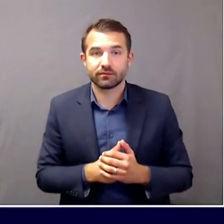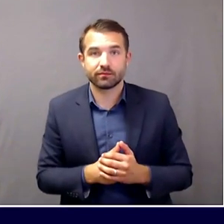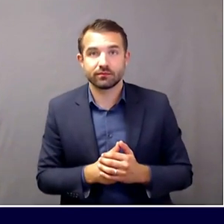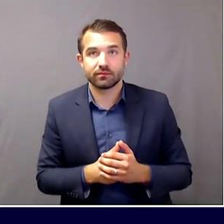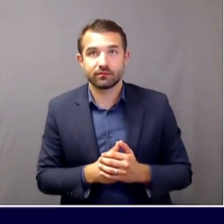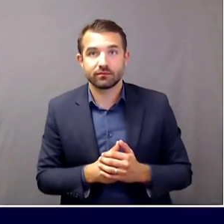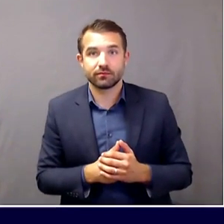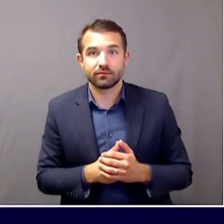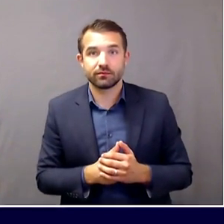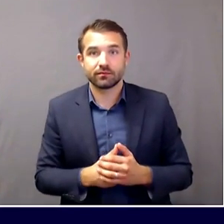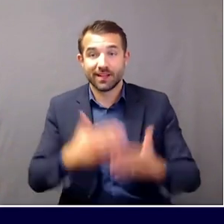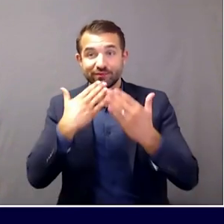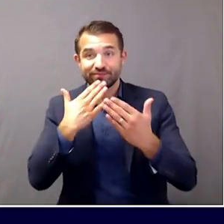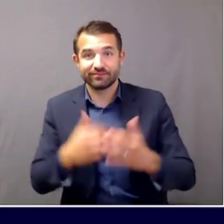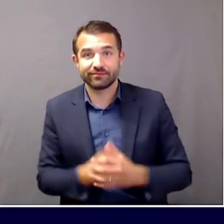Thank you very much.